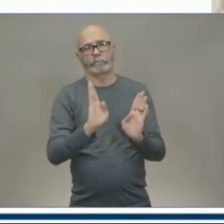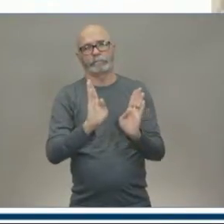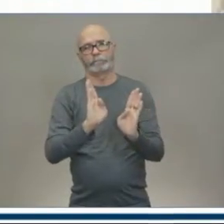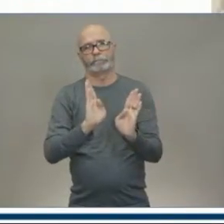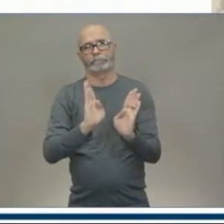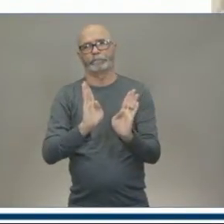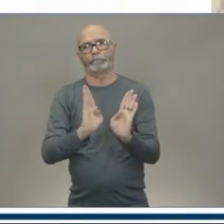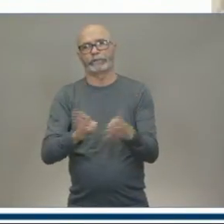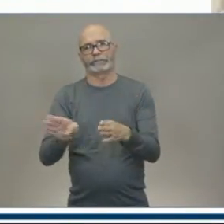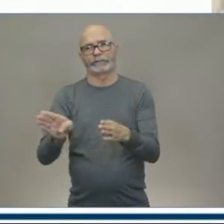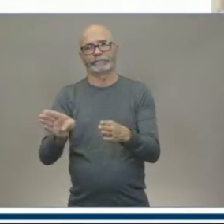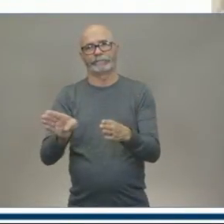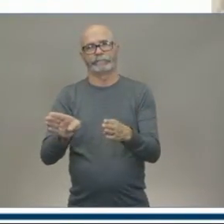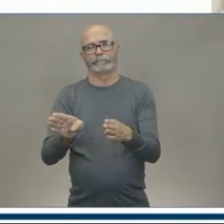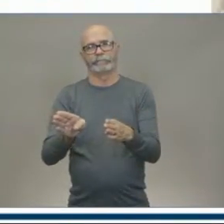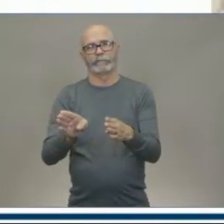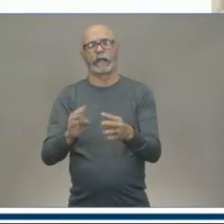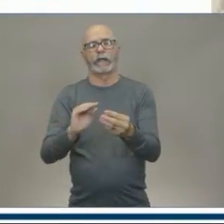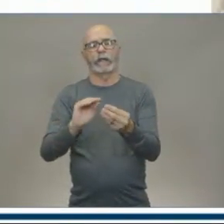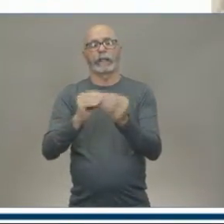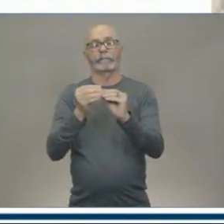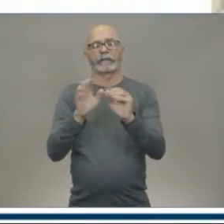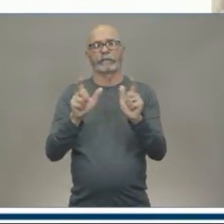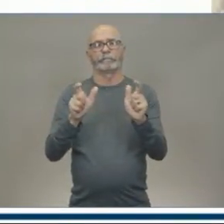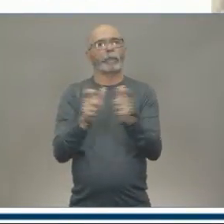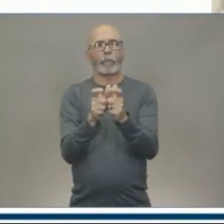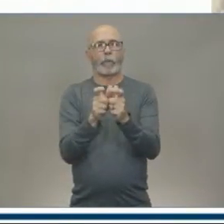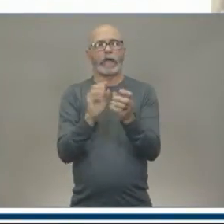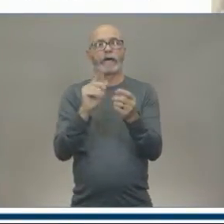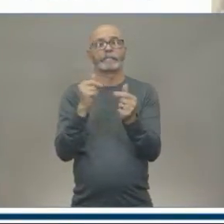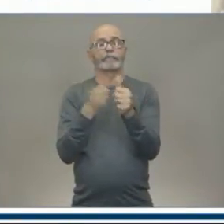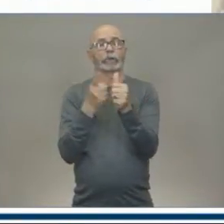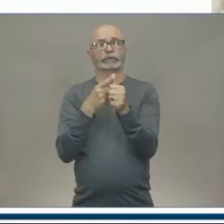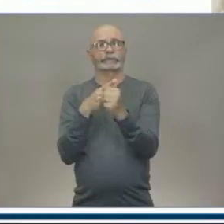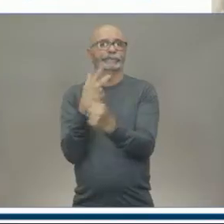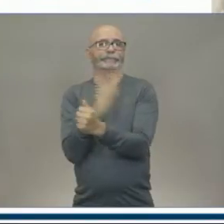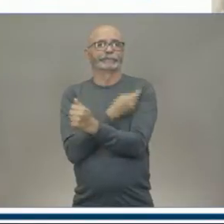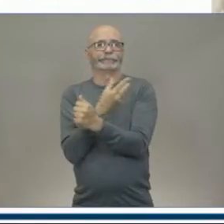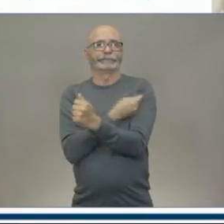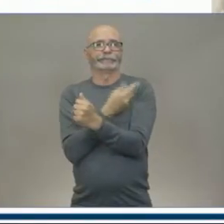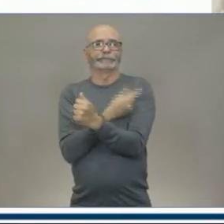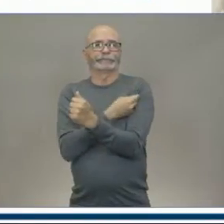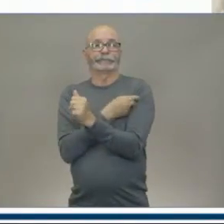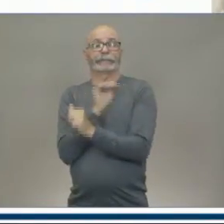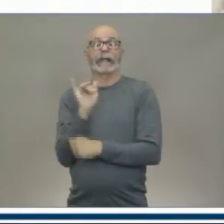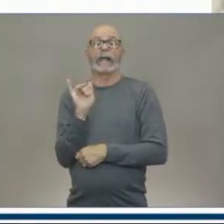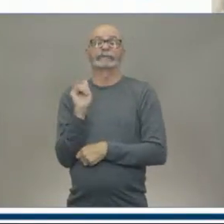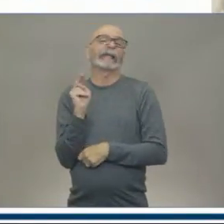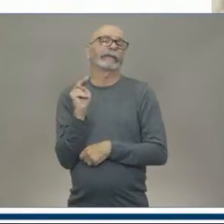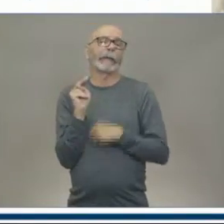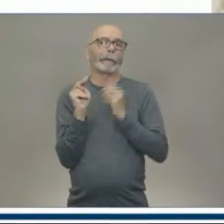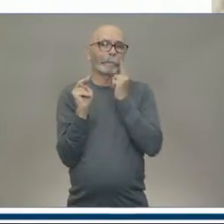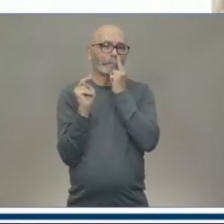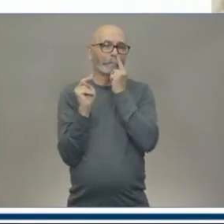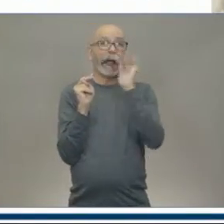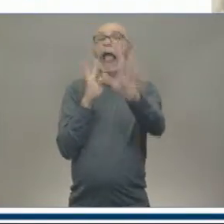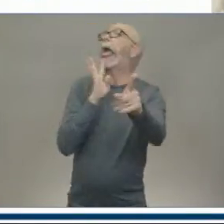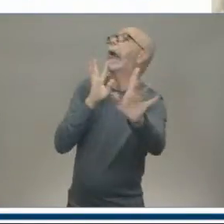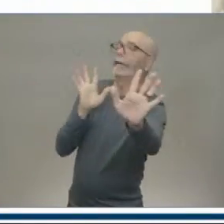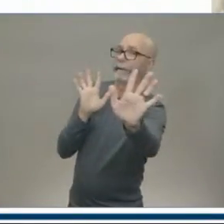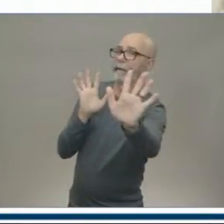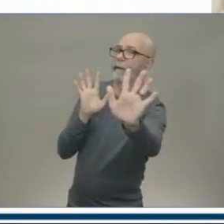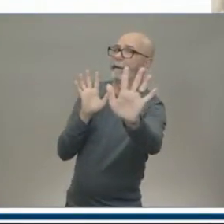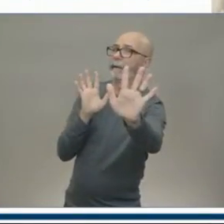small numbers of people as early as January. But by saying that, I'm not saying by any means there's any certainty, but